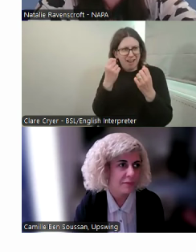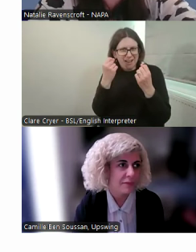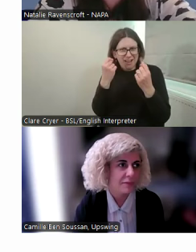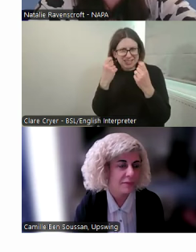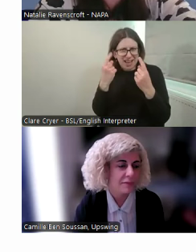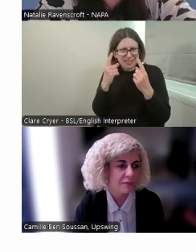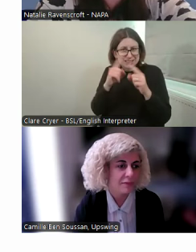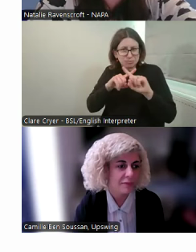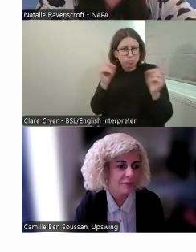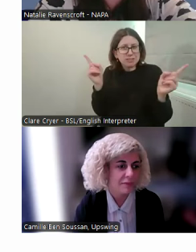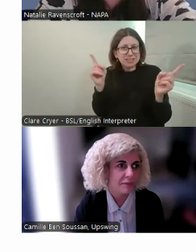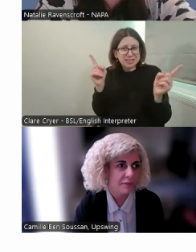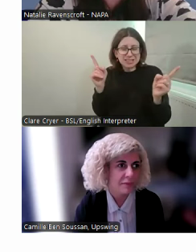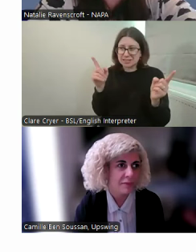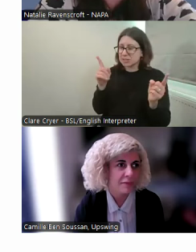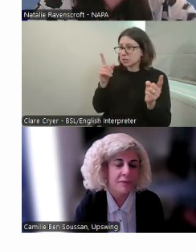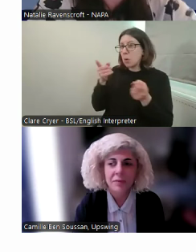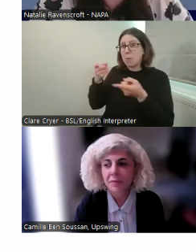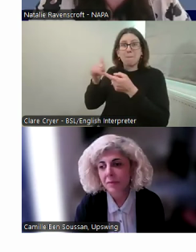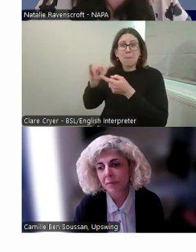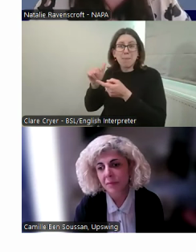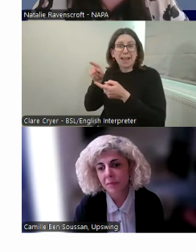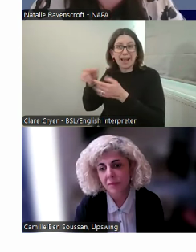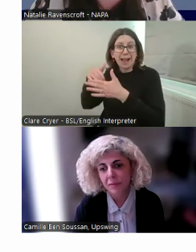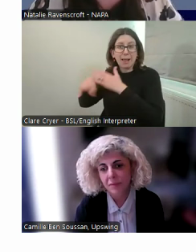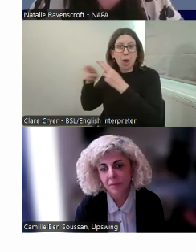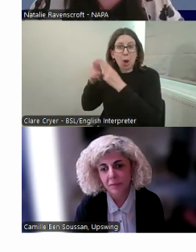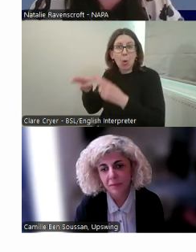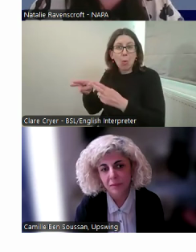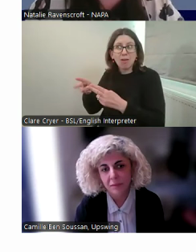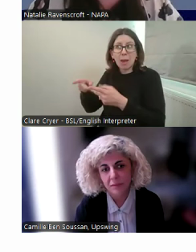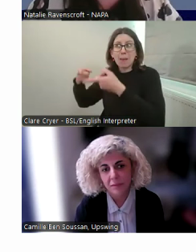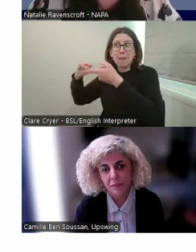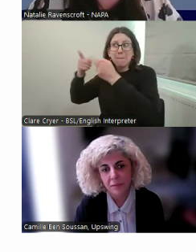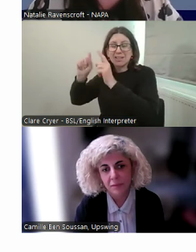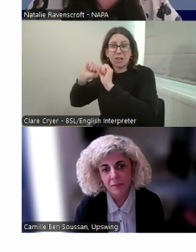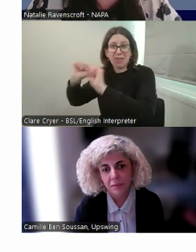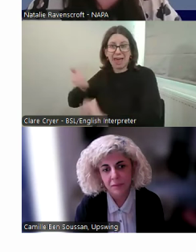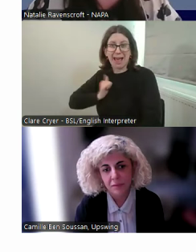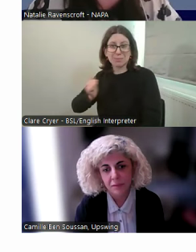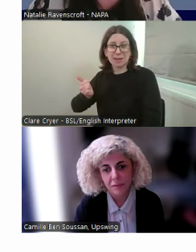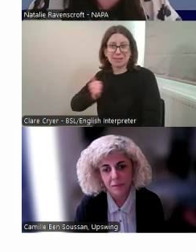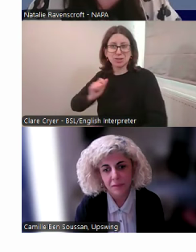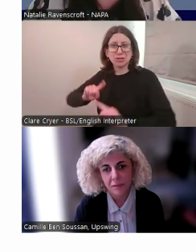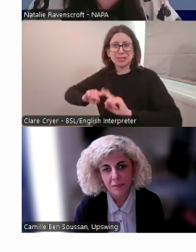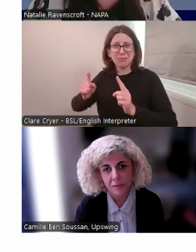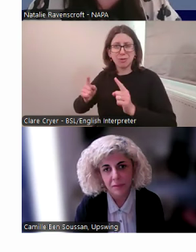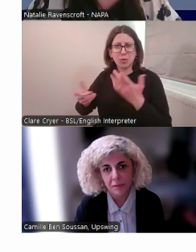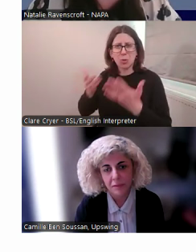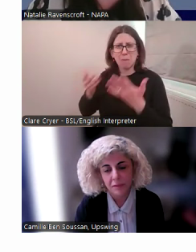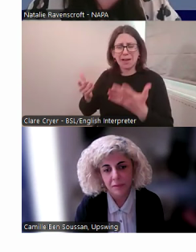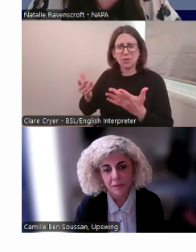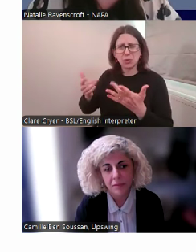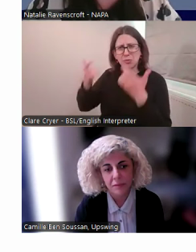care staff to the residents. So setting time in to listen and not to make assumptions is